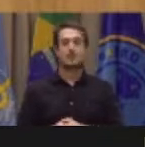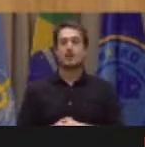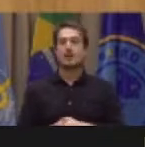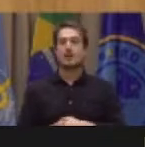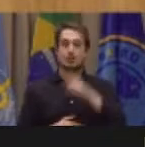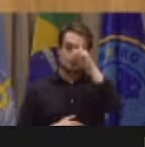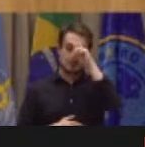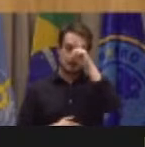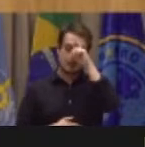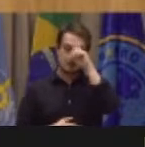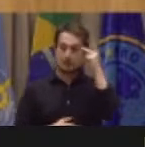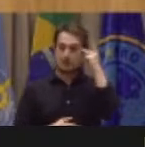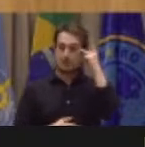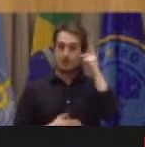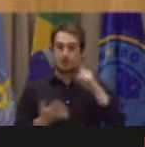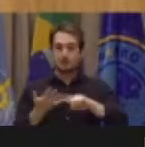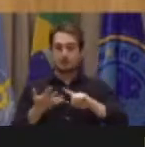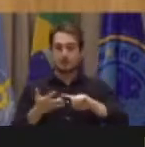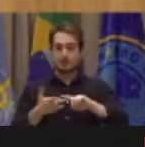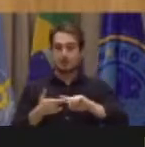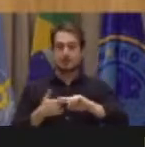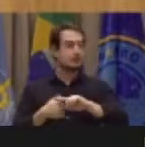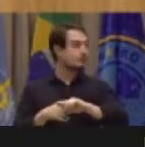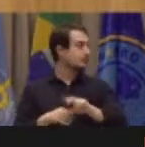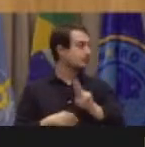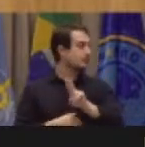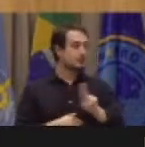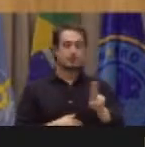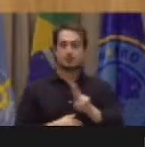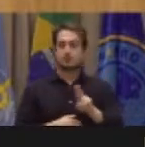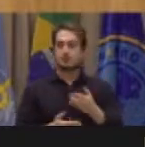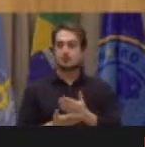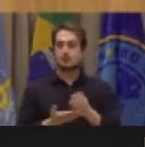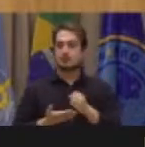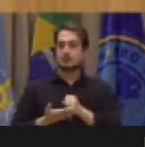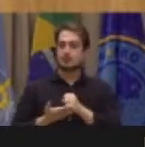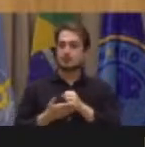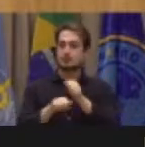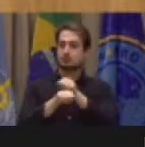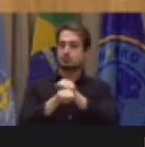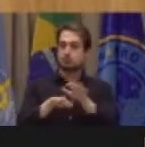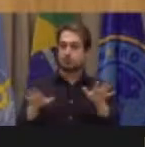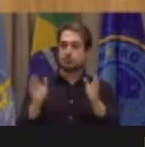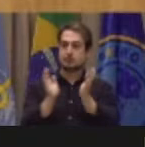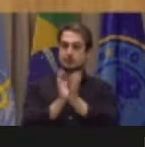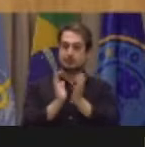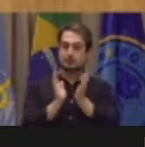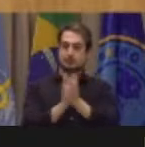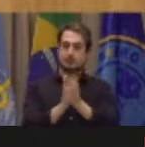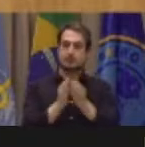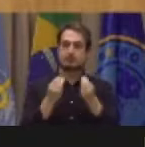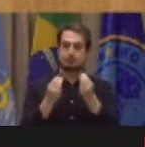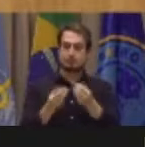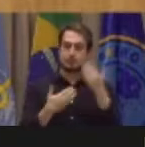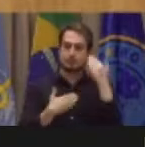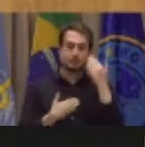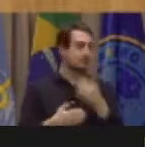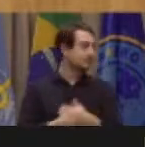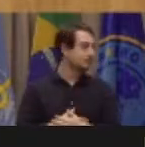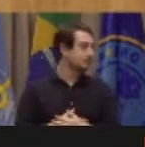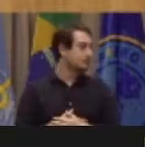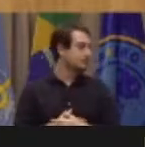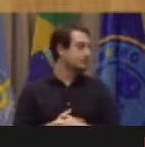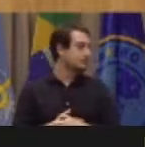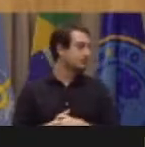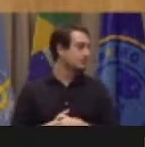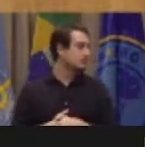Shirley, Francis, and all the other collaborators. Shirley, is for all the team. I